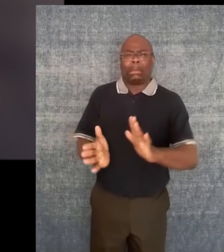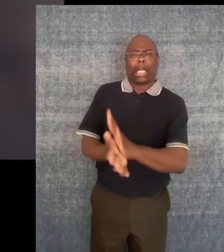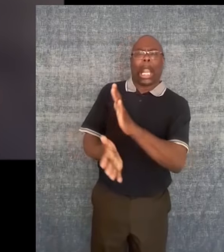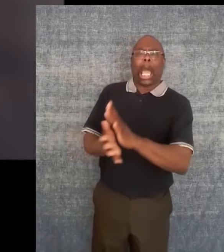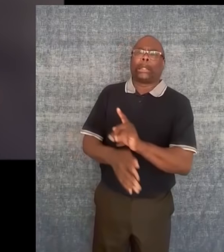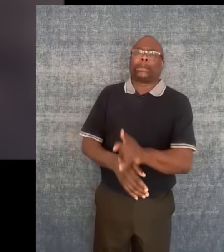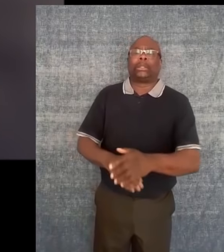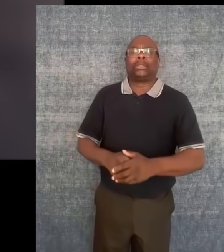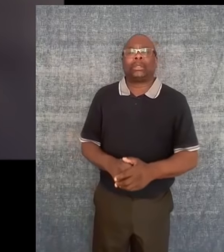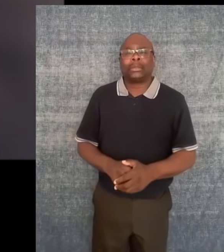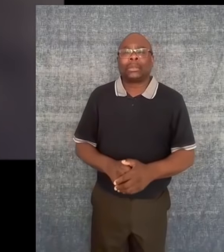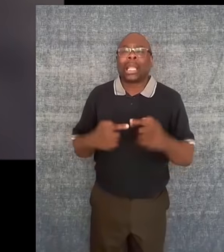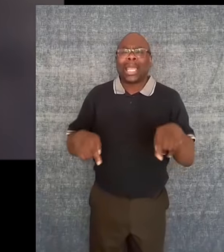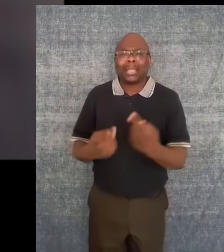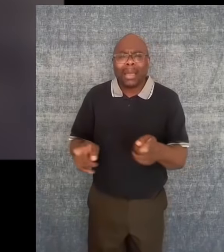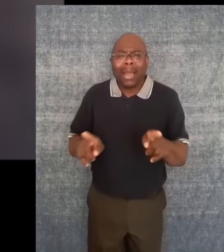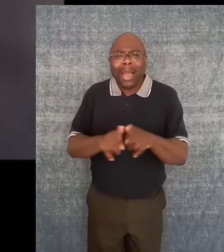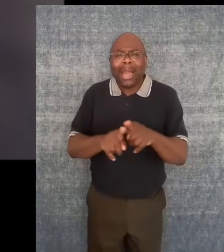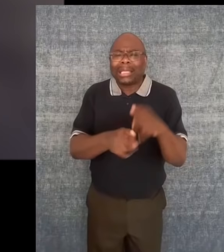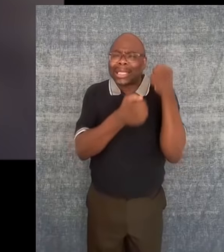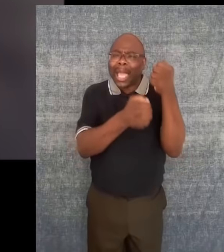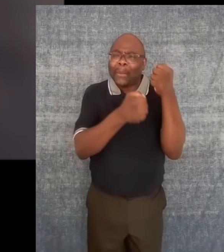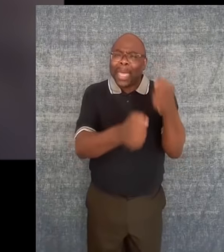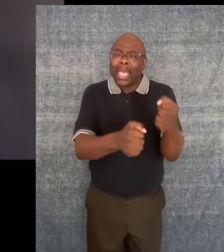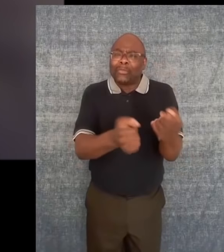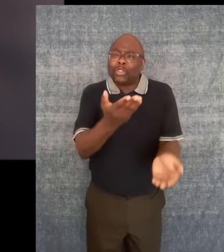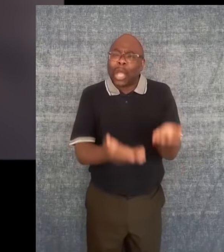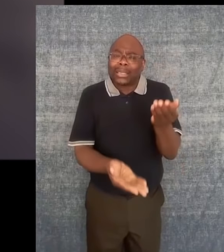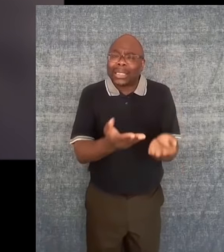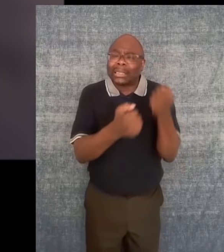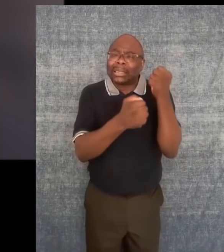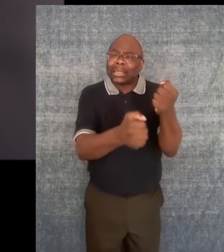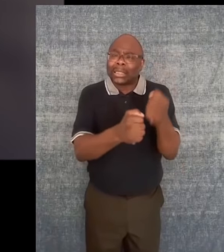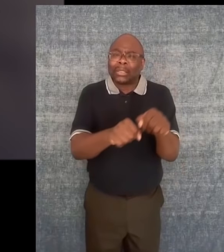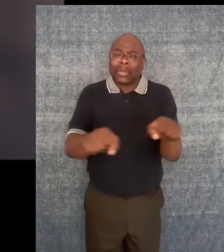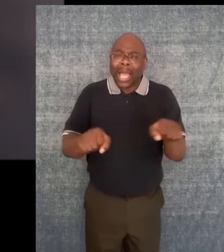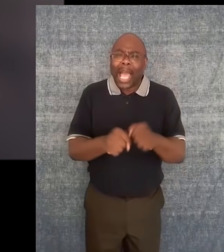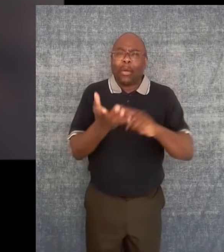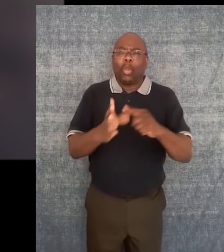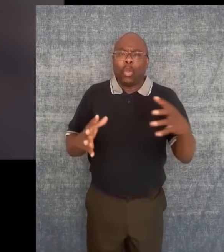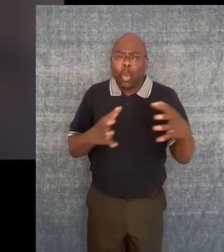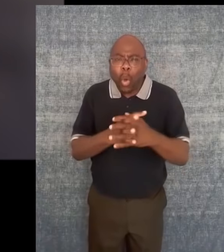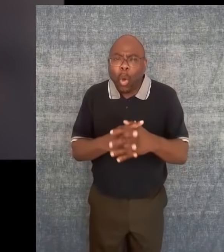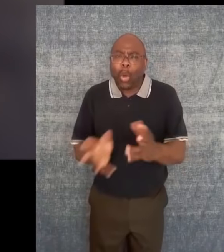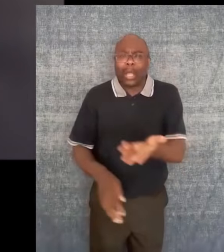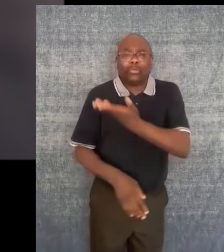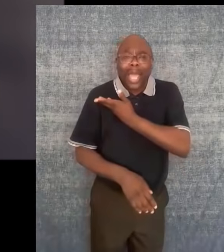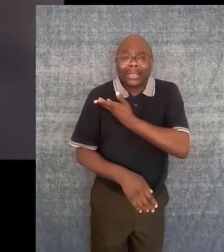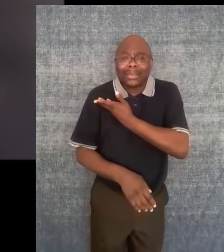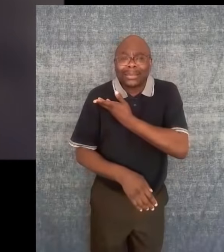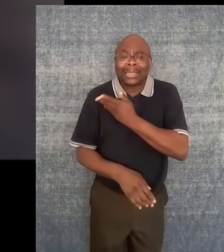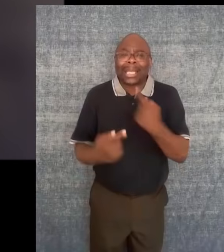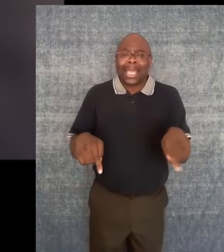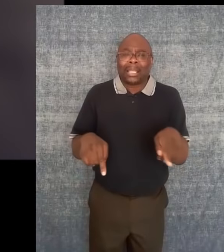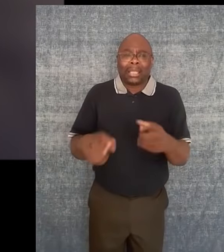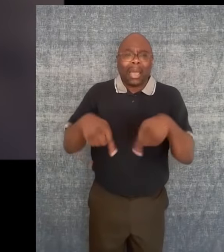delight. Let us campaign for justice, for our laws and our rights. Let us